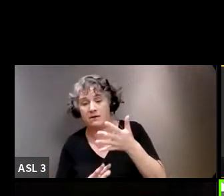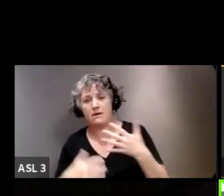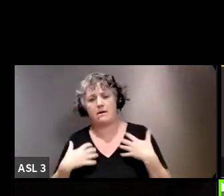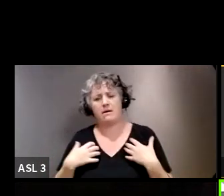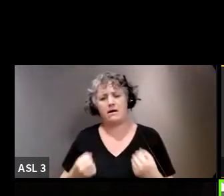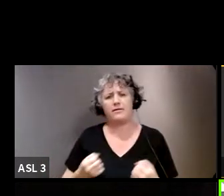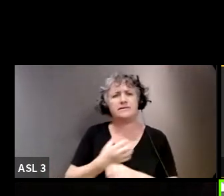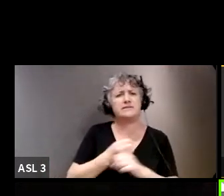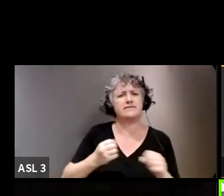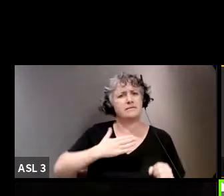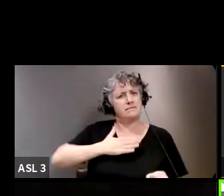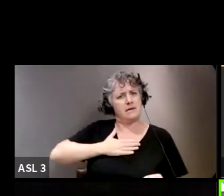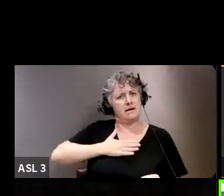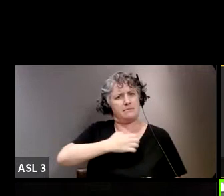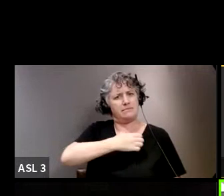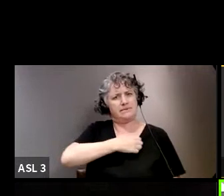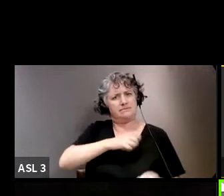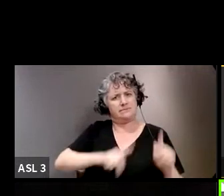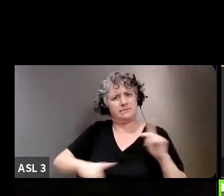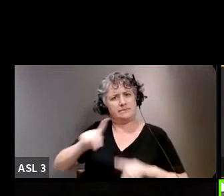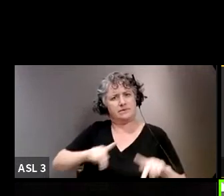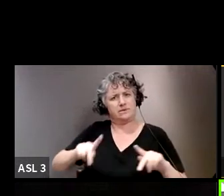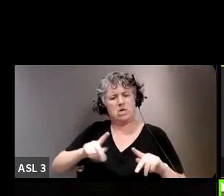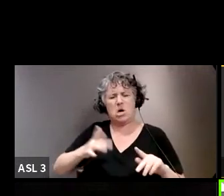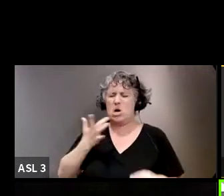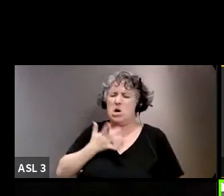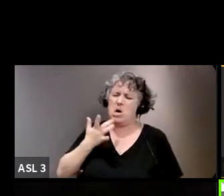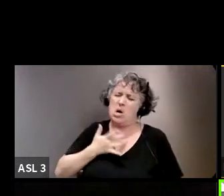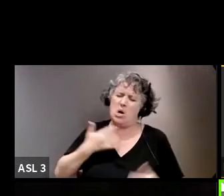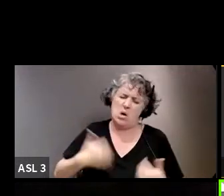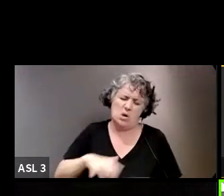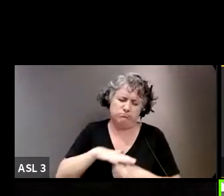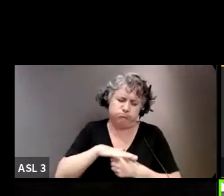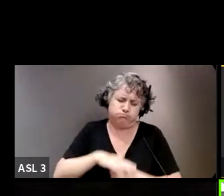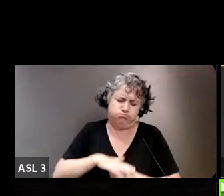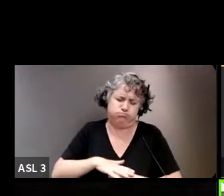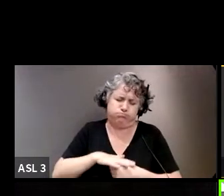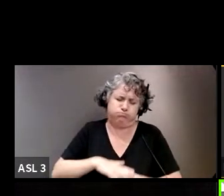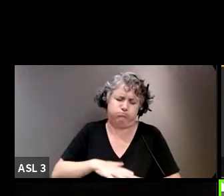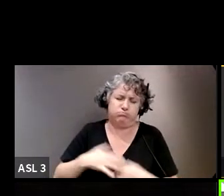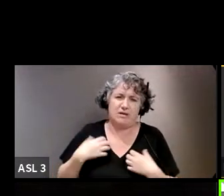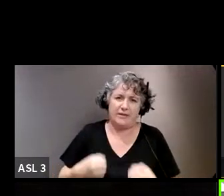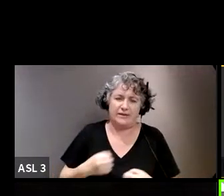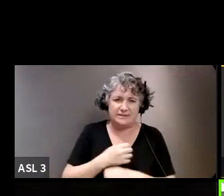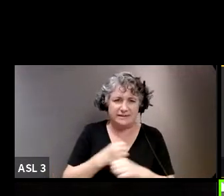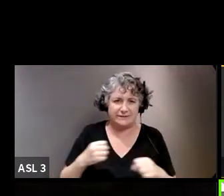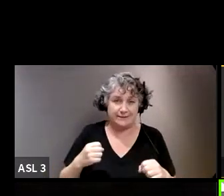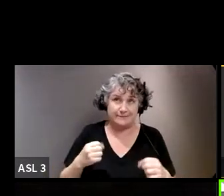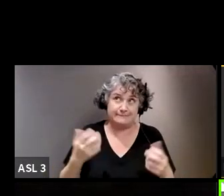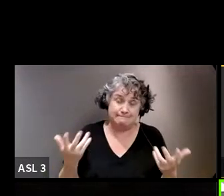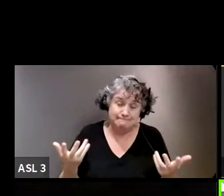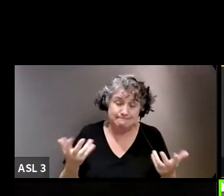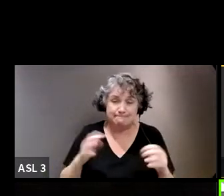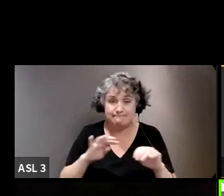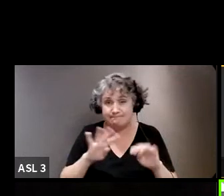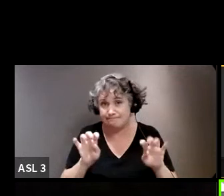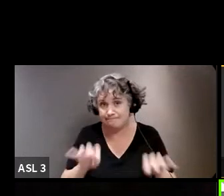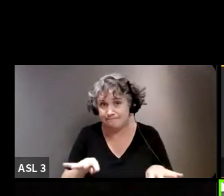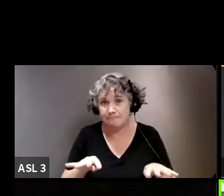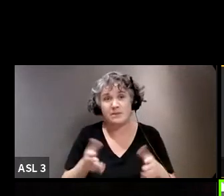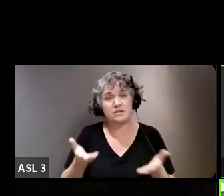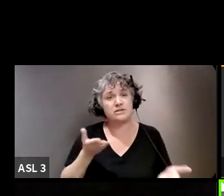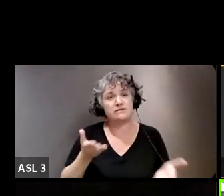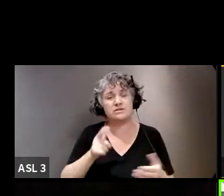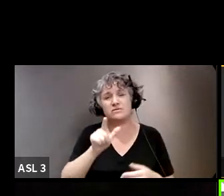members they are stretched and they are strained and they deliver services on a 24